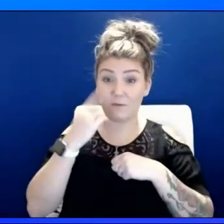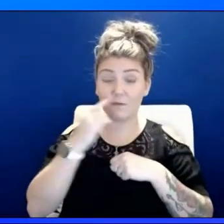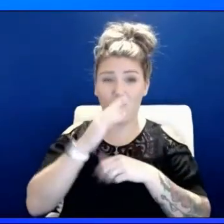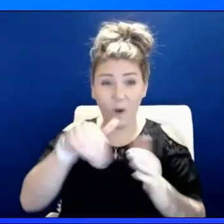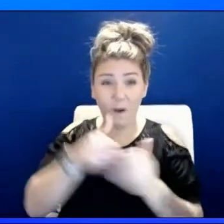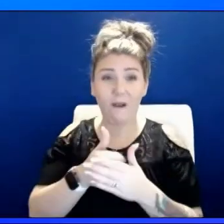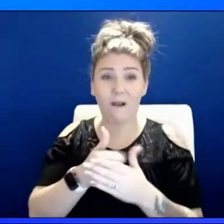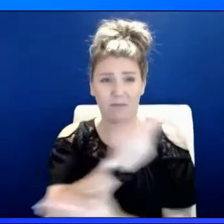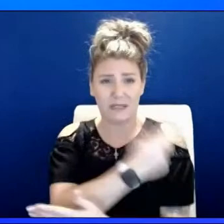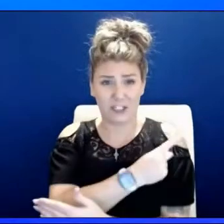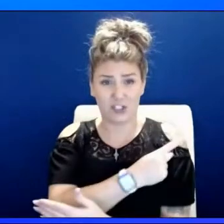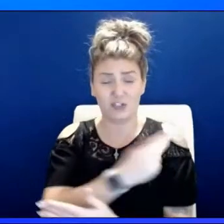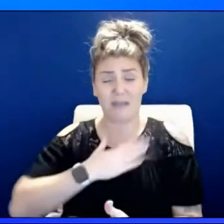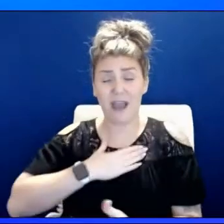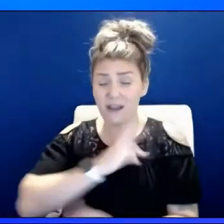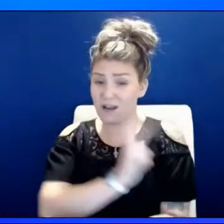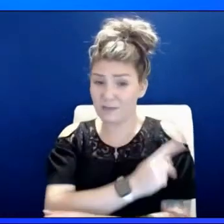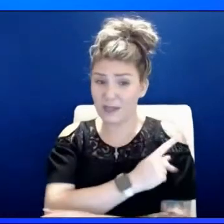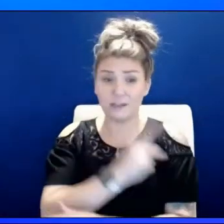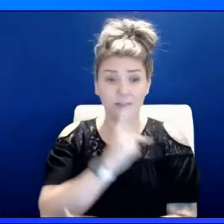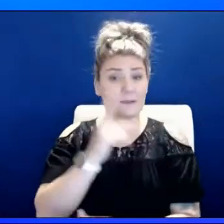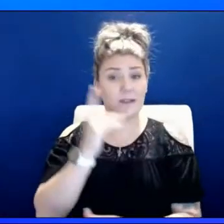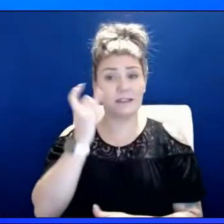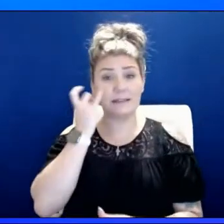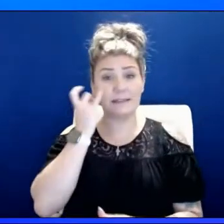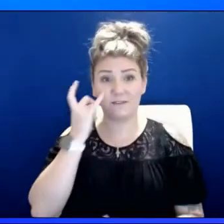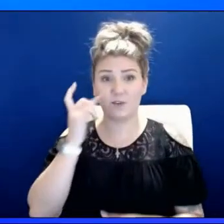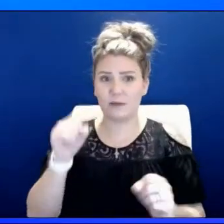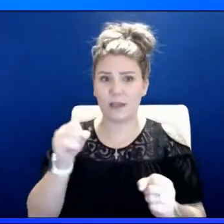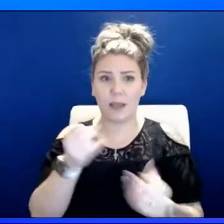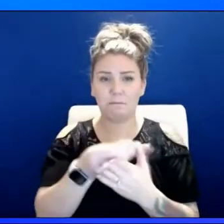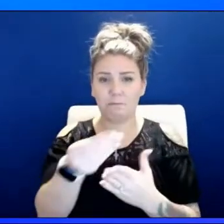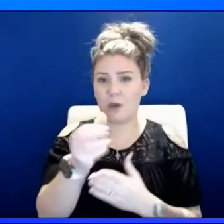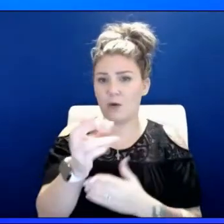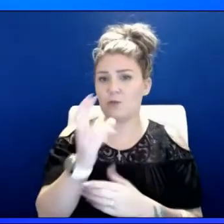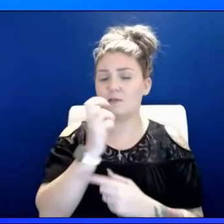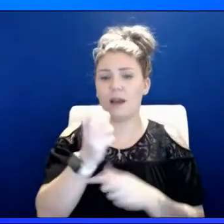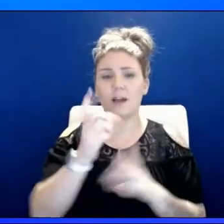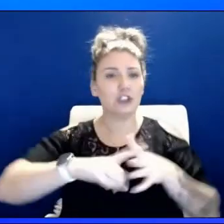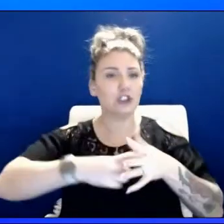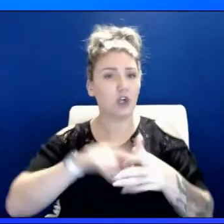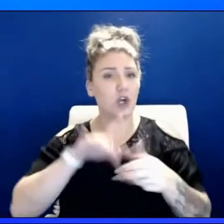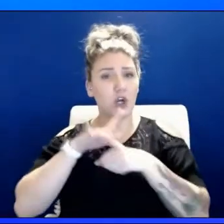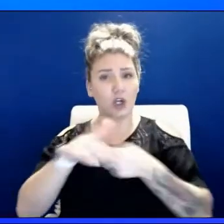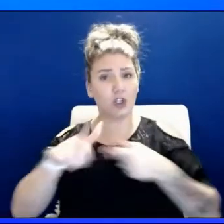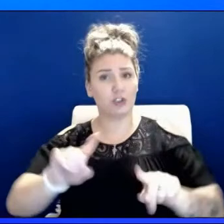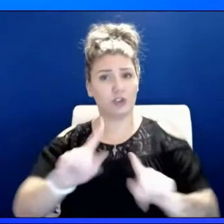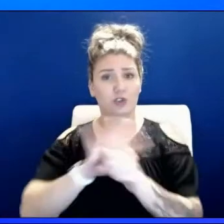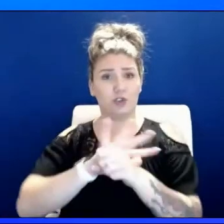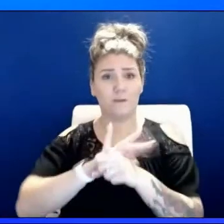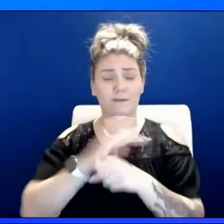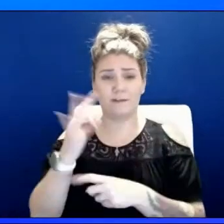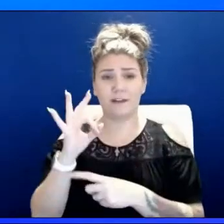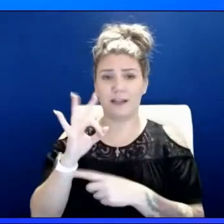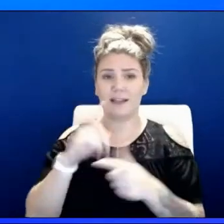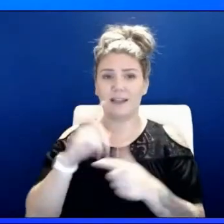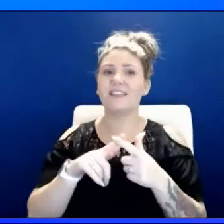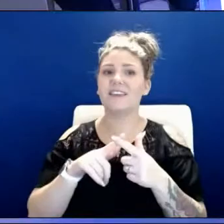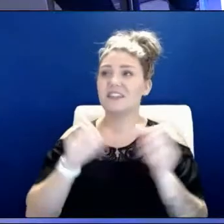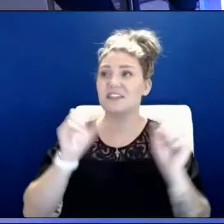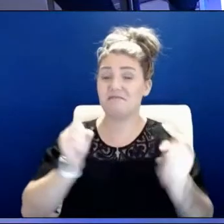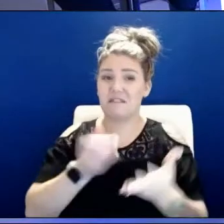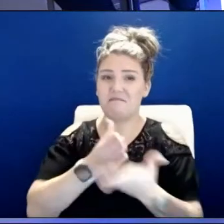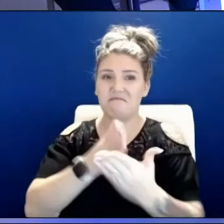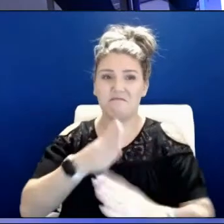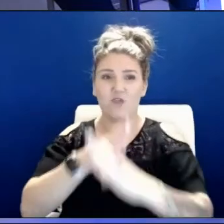not you have the means or not, and you can get it started early in the course of the disease, then we can get ahead of this. And just to say,